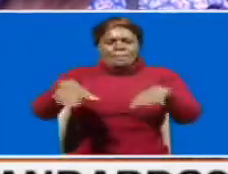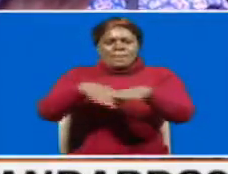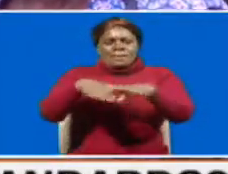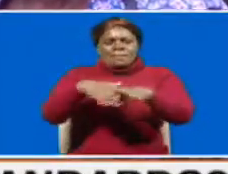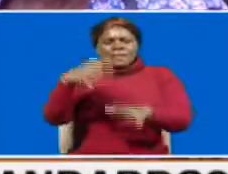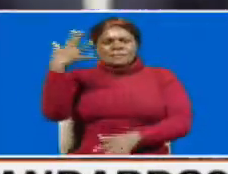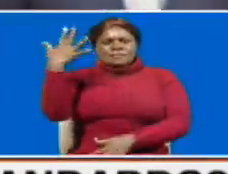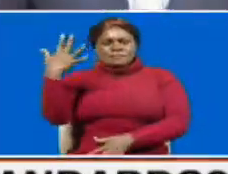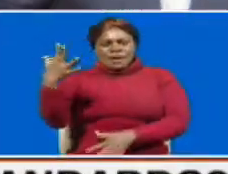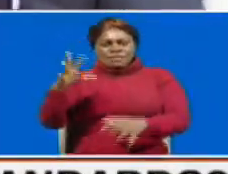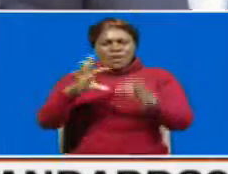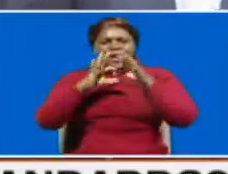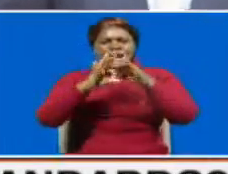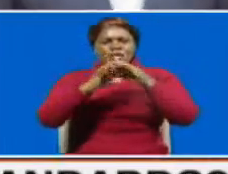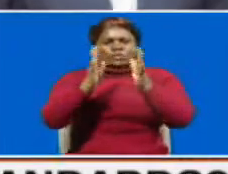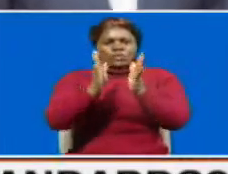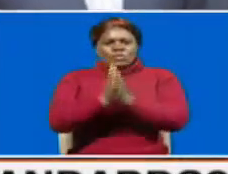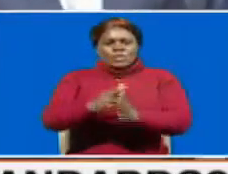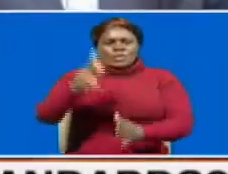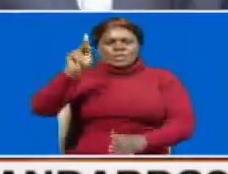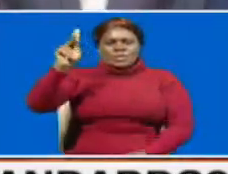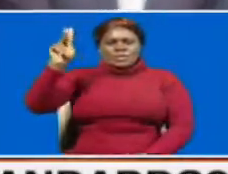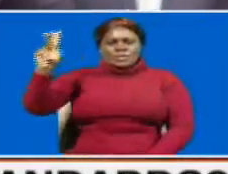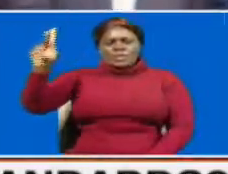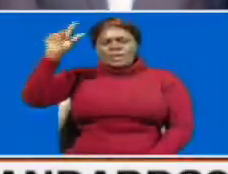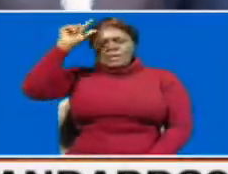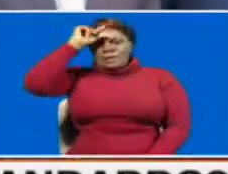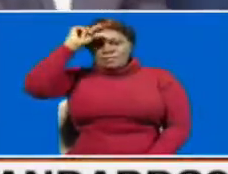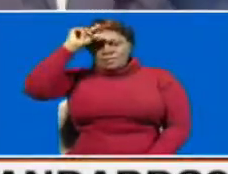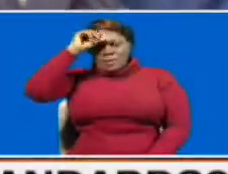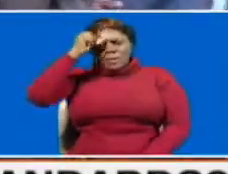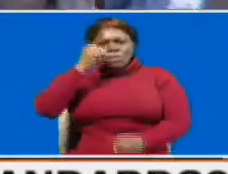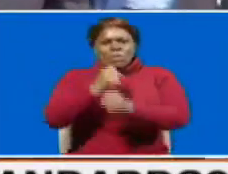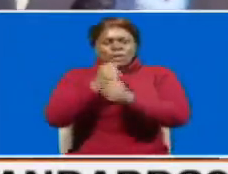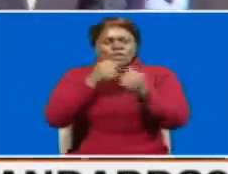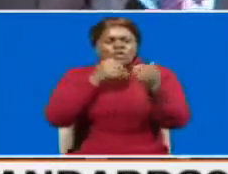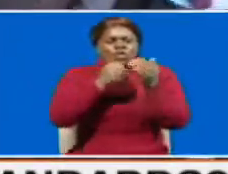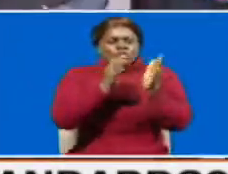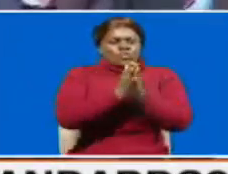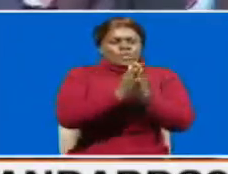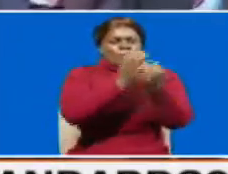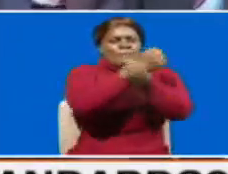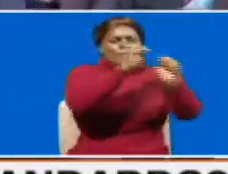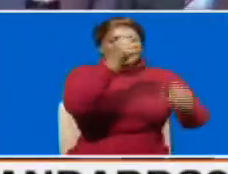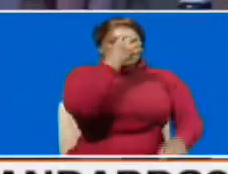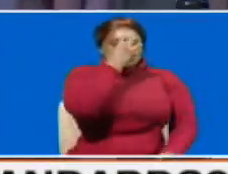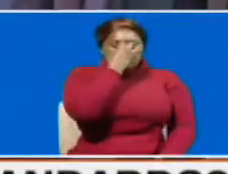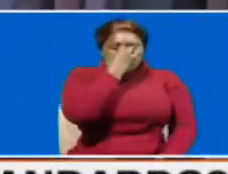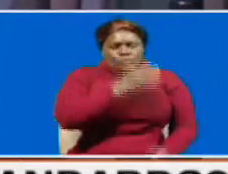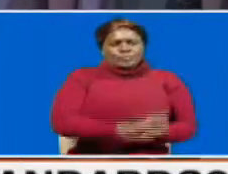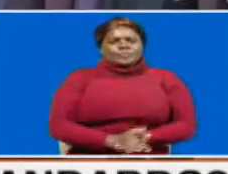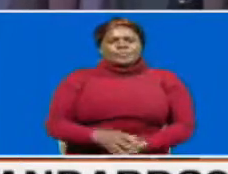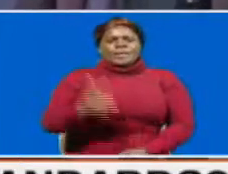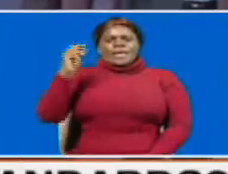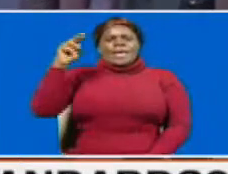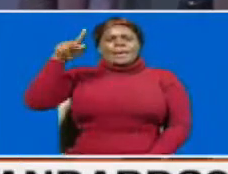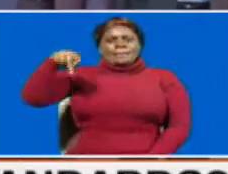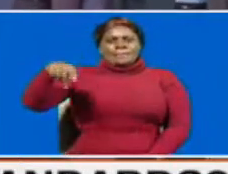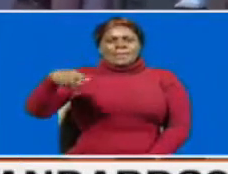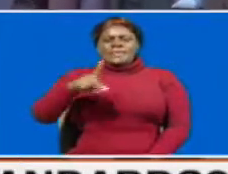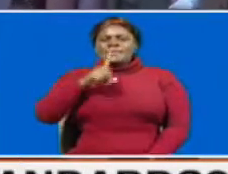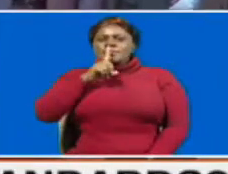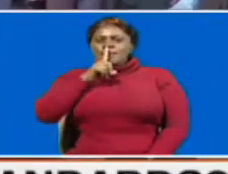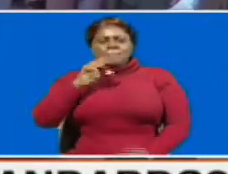legislators for associating with Kenya Kwanza administration and working closely with President William Ruto, the legislators did